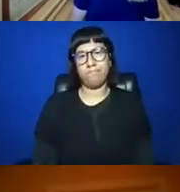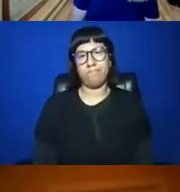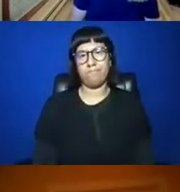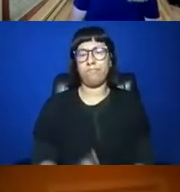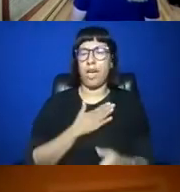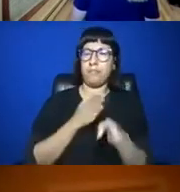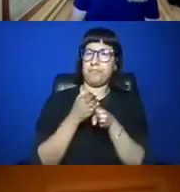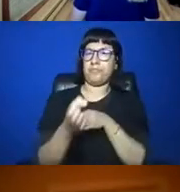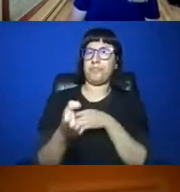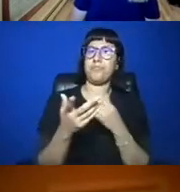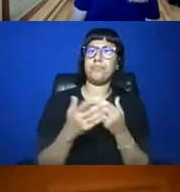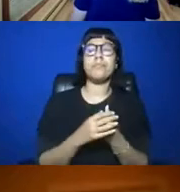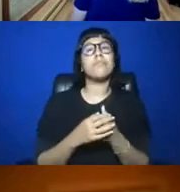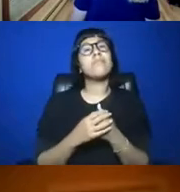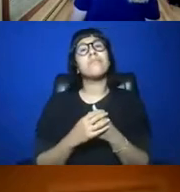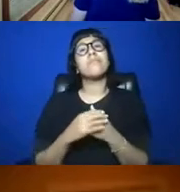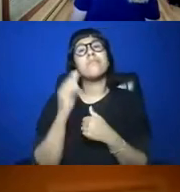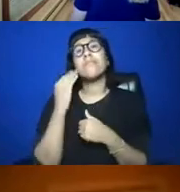my problem, I don't have